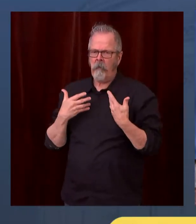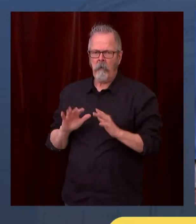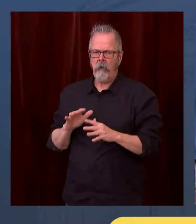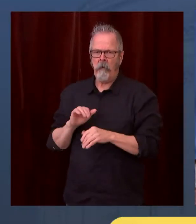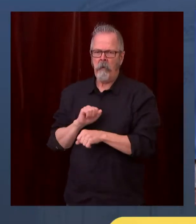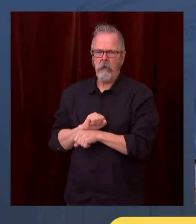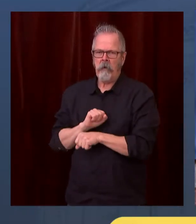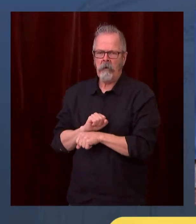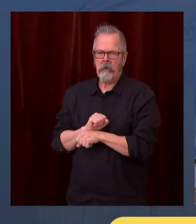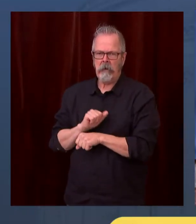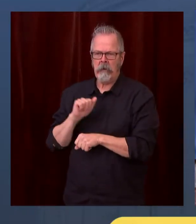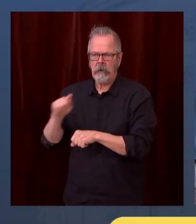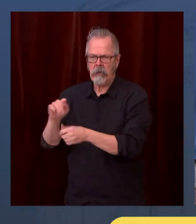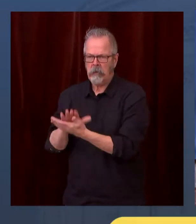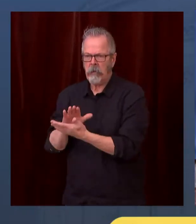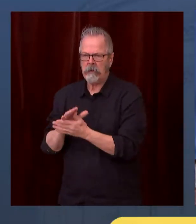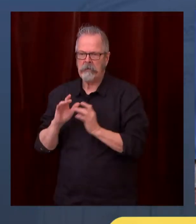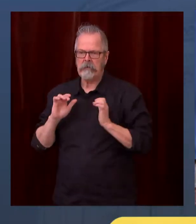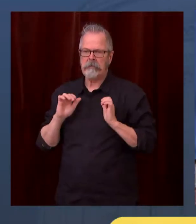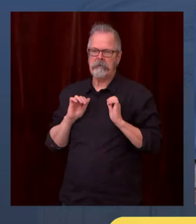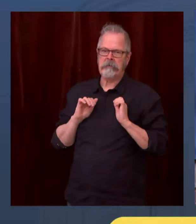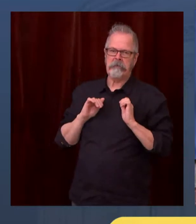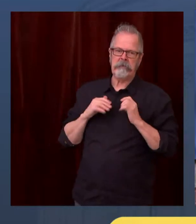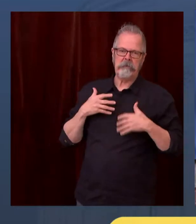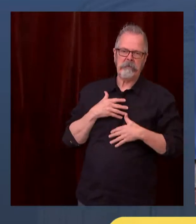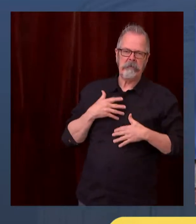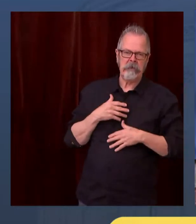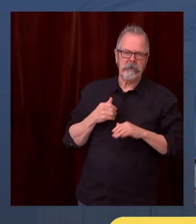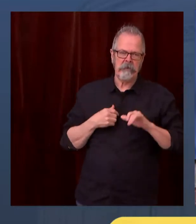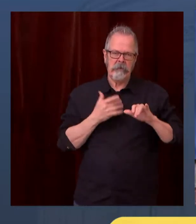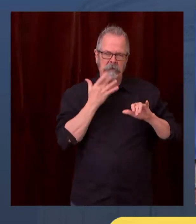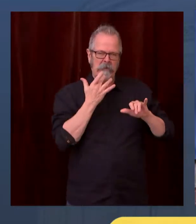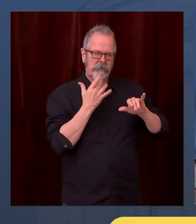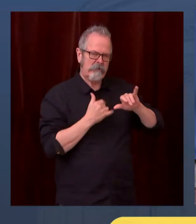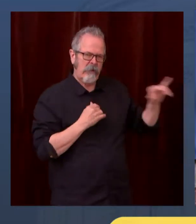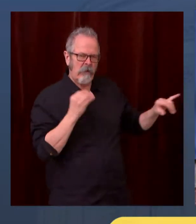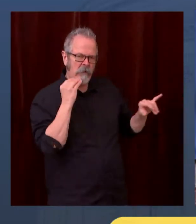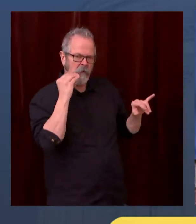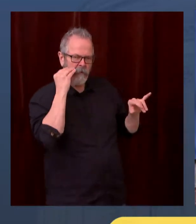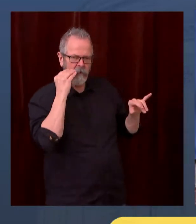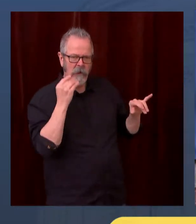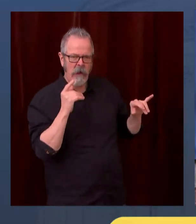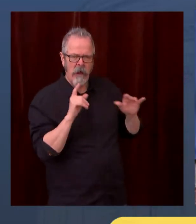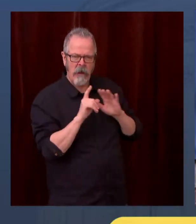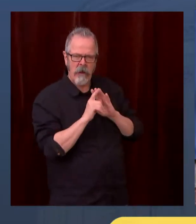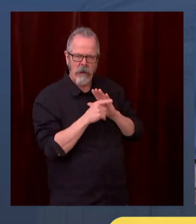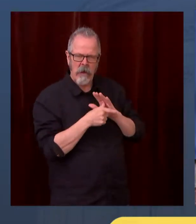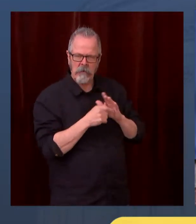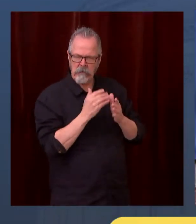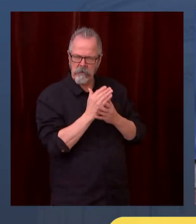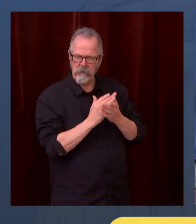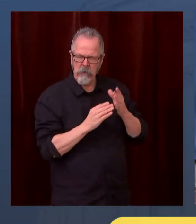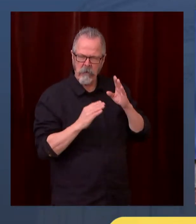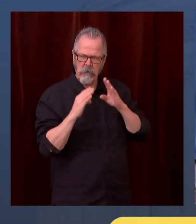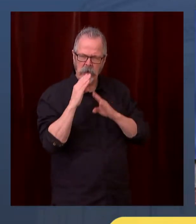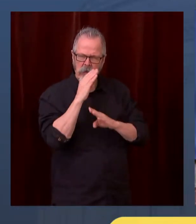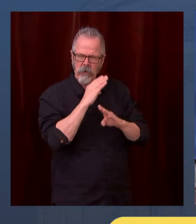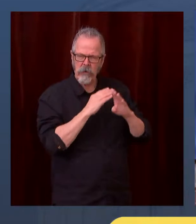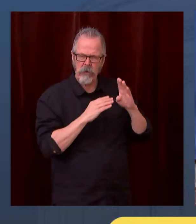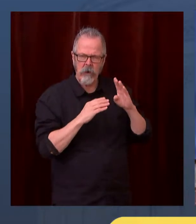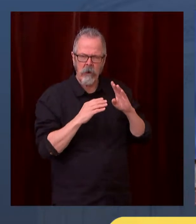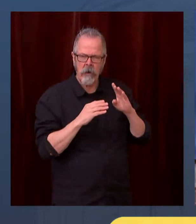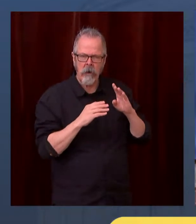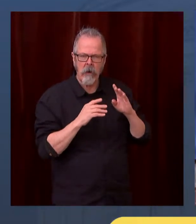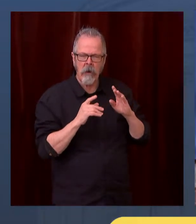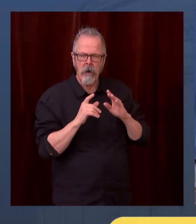willing to go on-site. In other words, to leave the remote and go to on-site instruction. It was